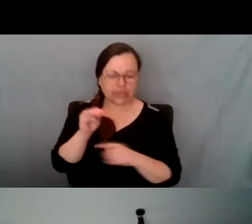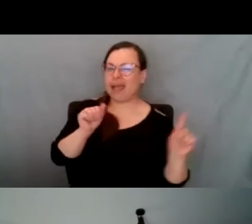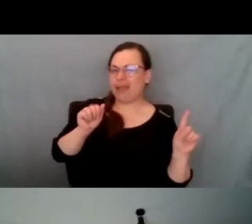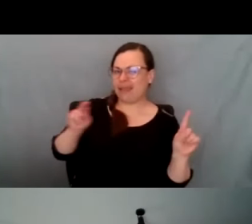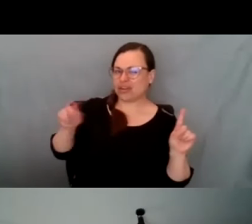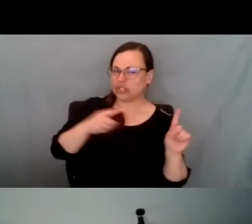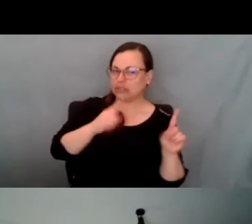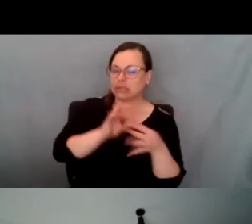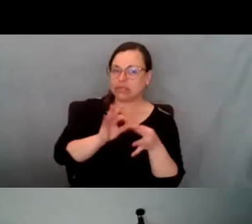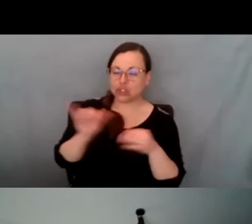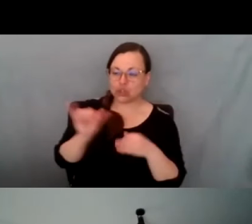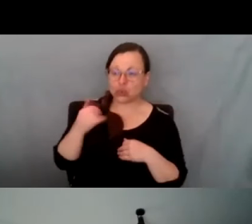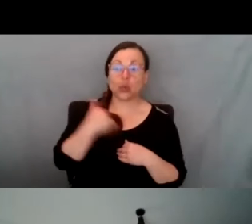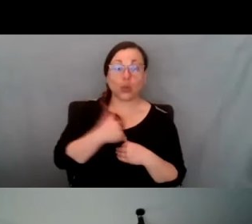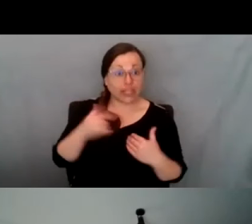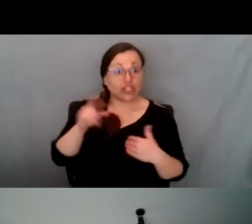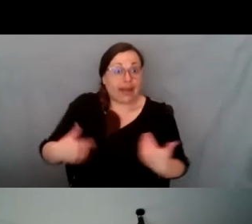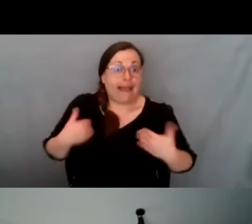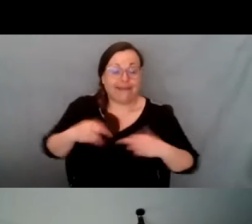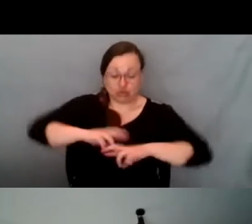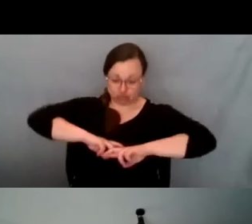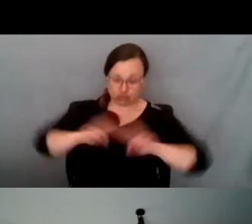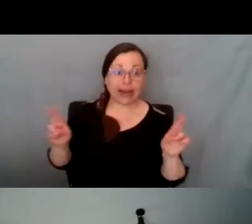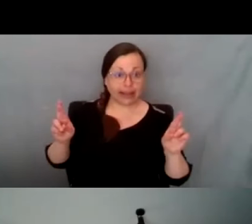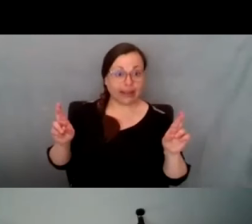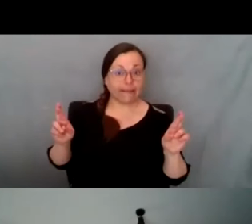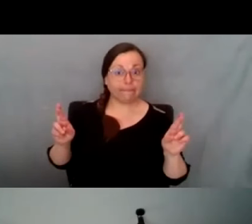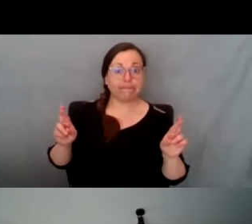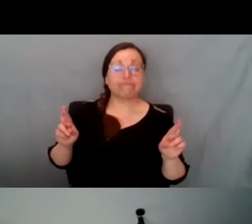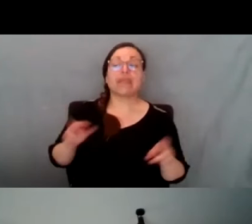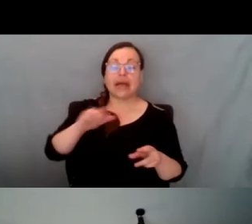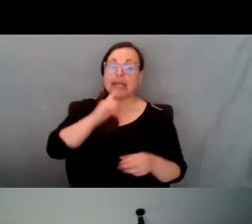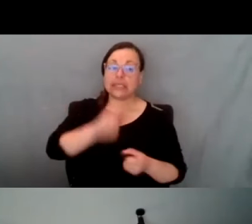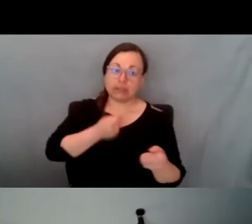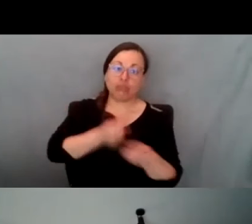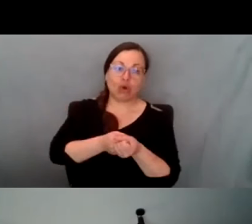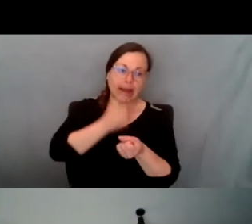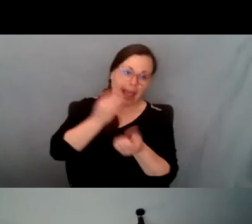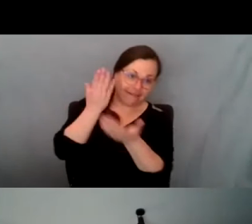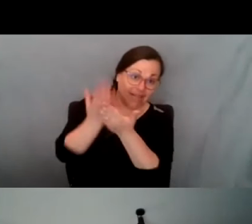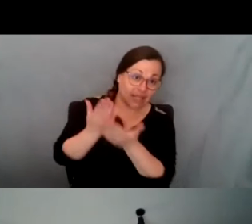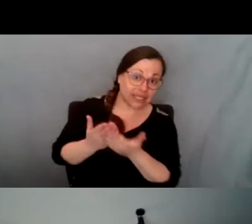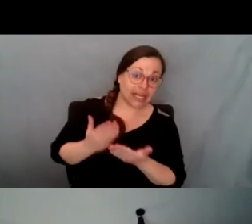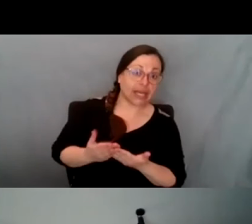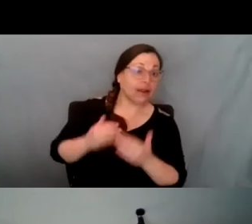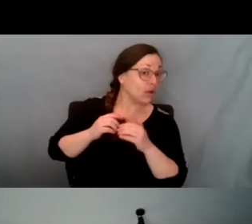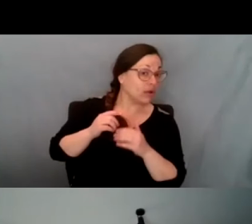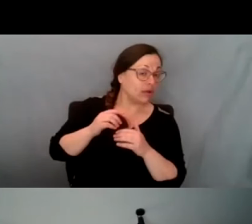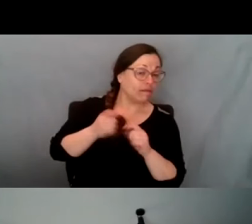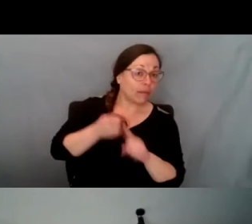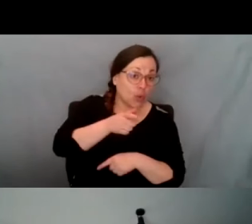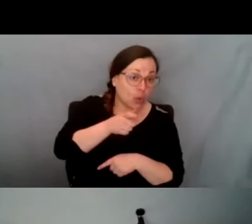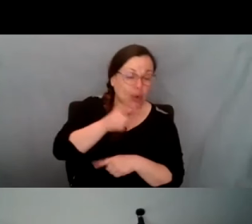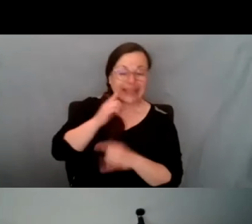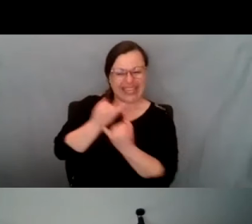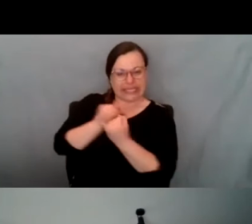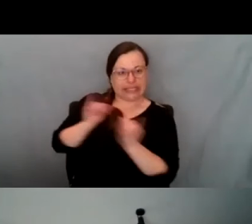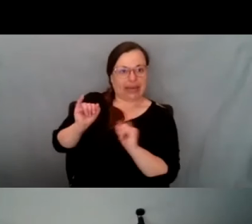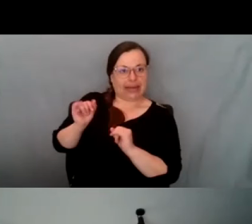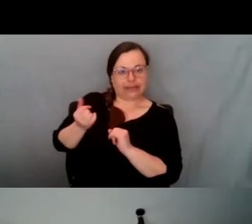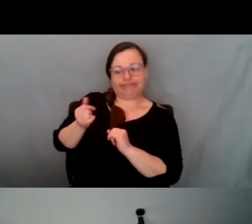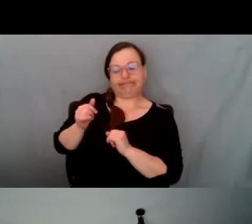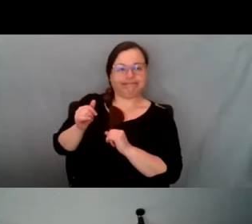mechanism that has been put in place and that is being supported and validated by an independent allocation